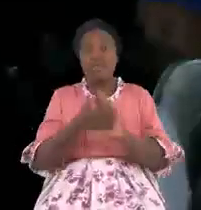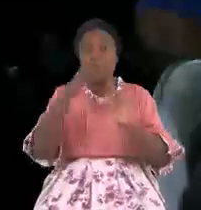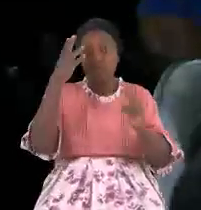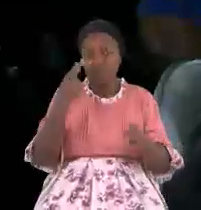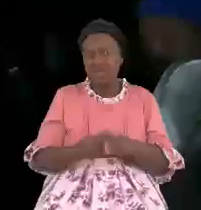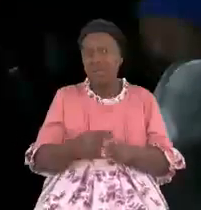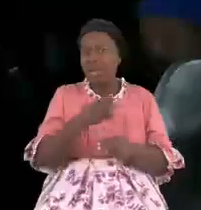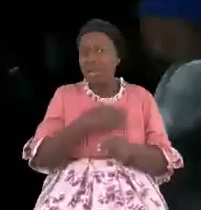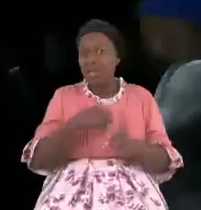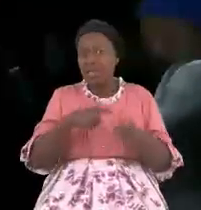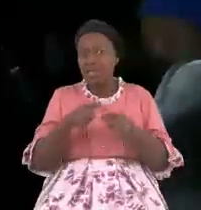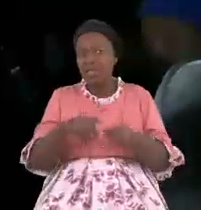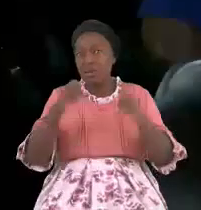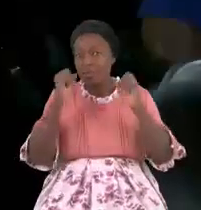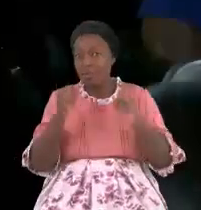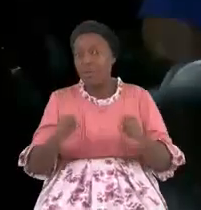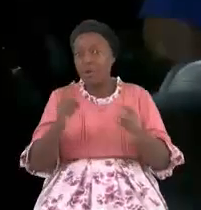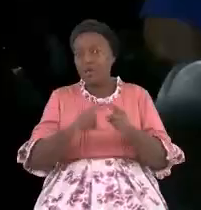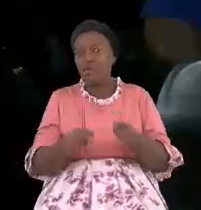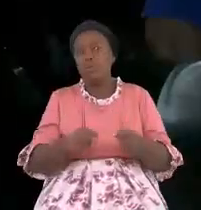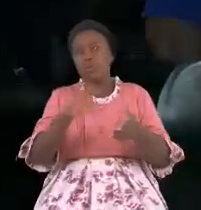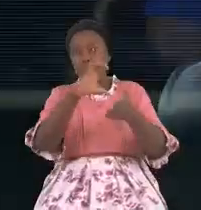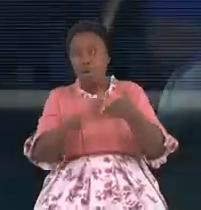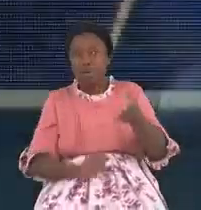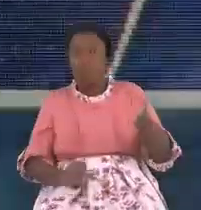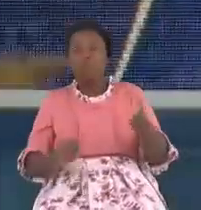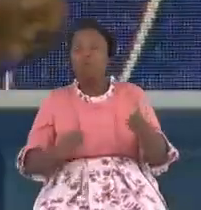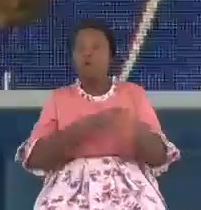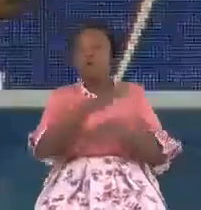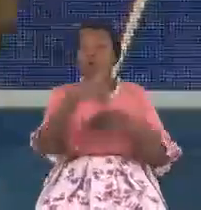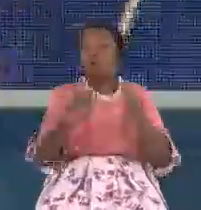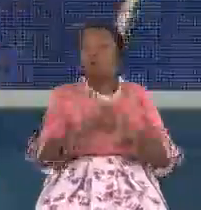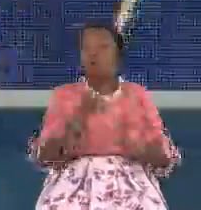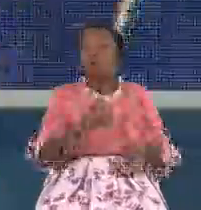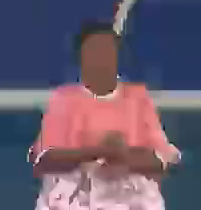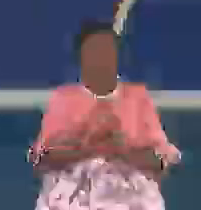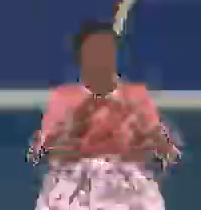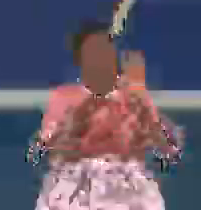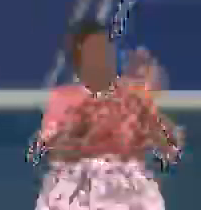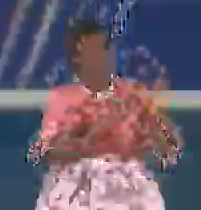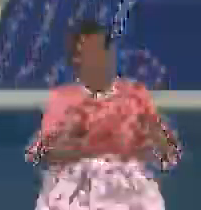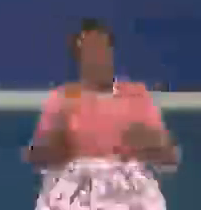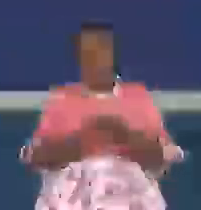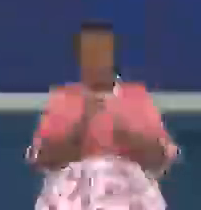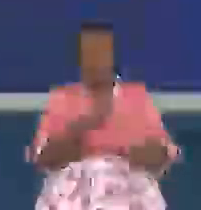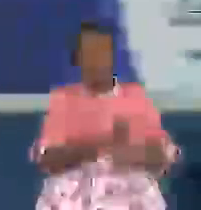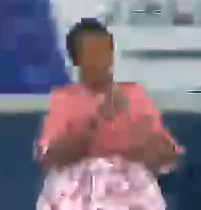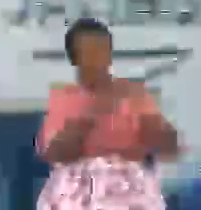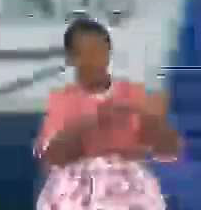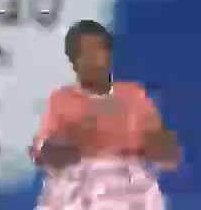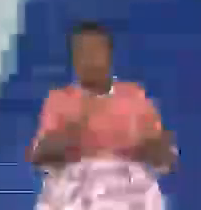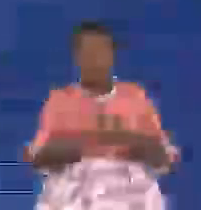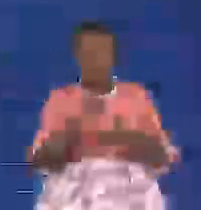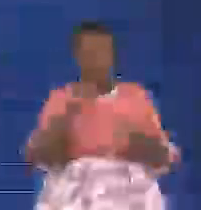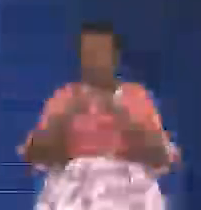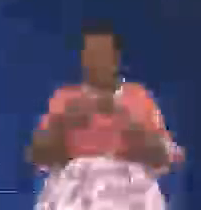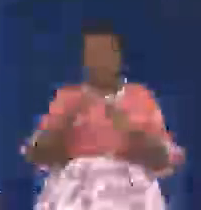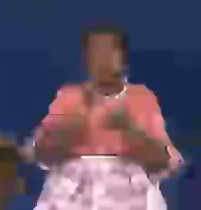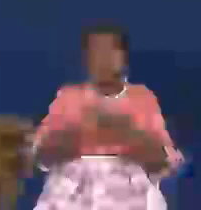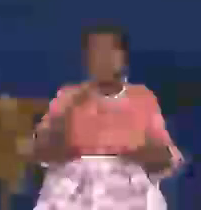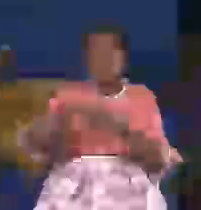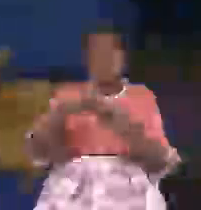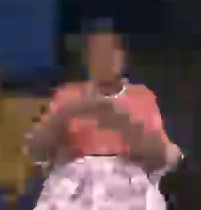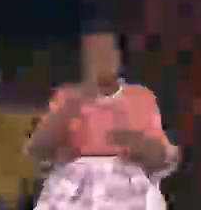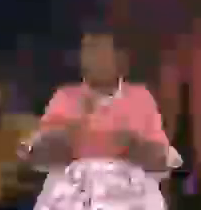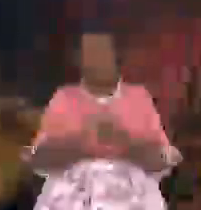power to remove every mountain that mountain that stand before you that stumbling block that sent before you